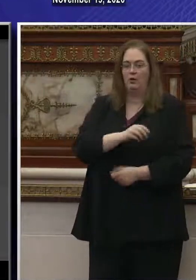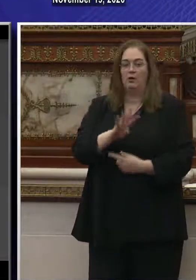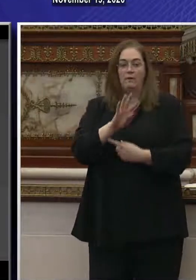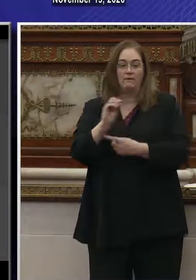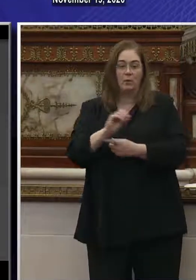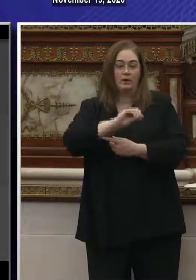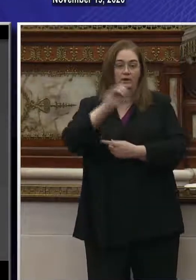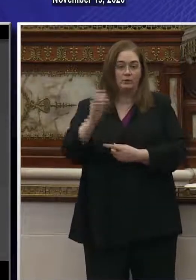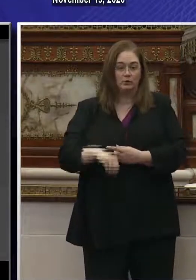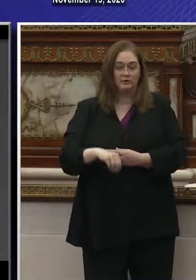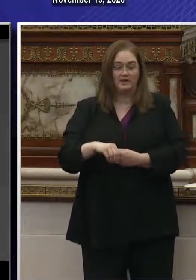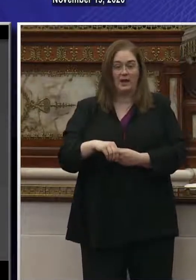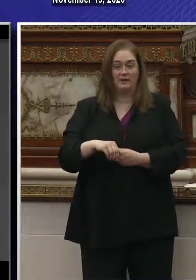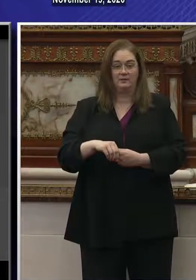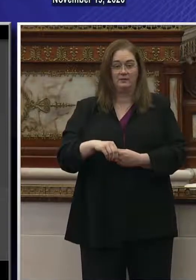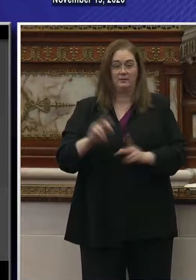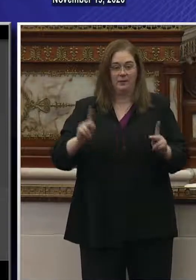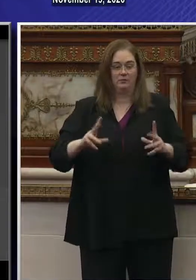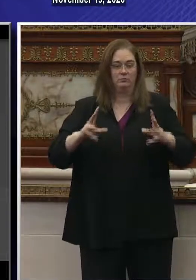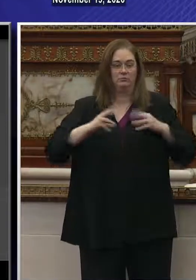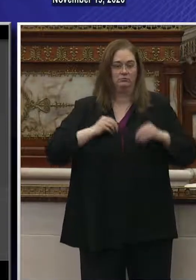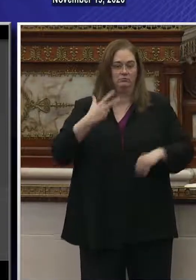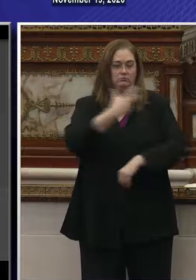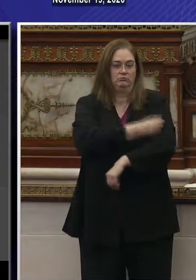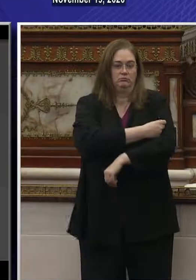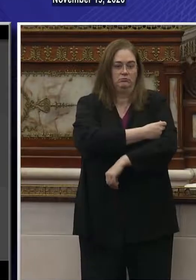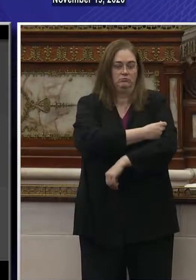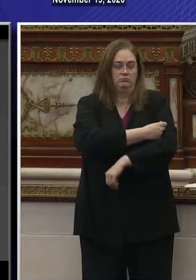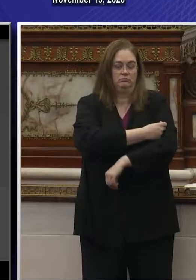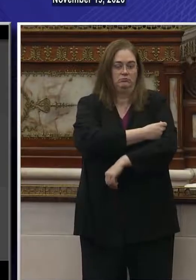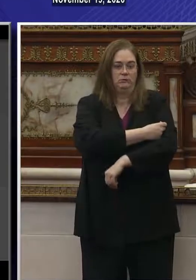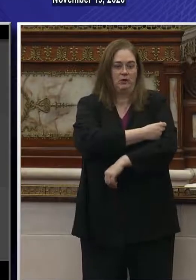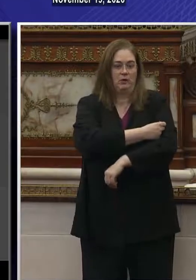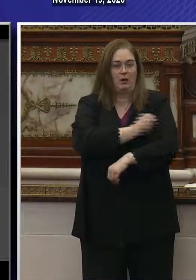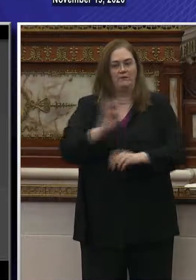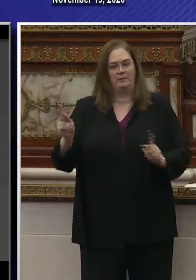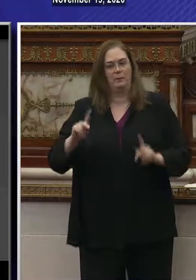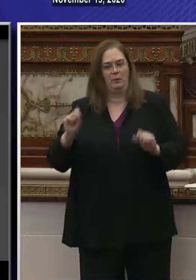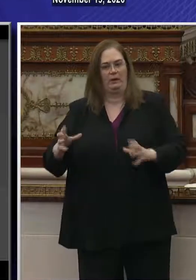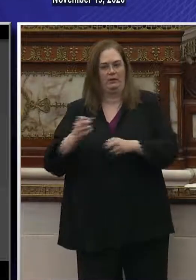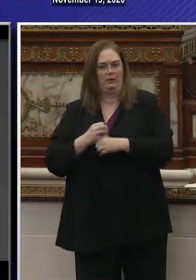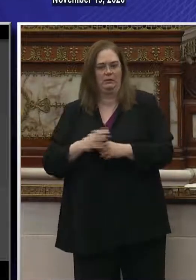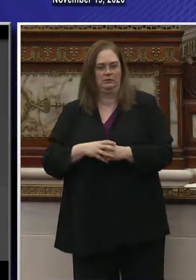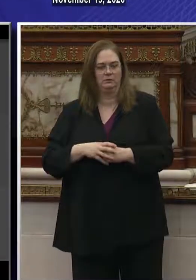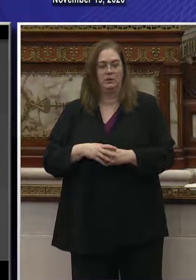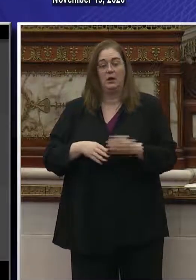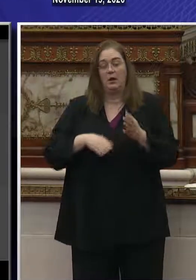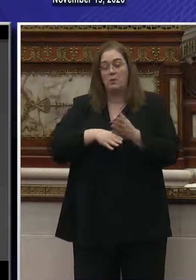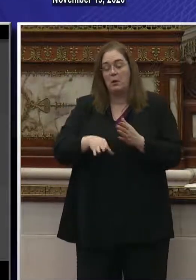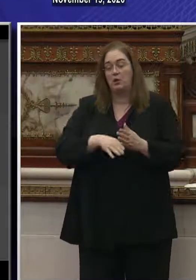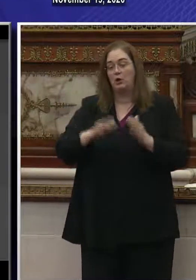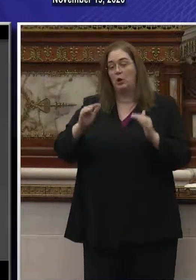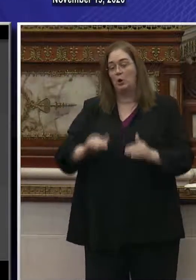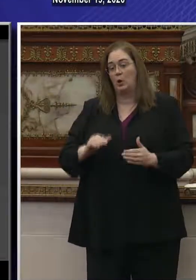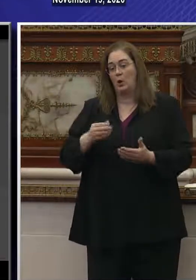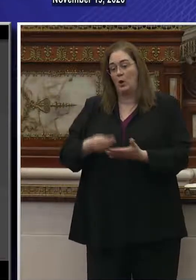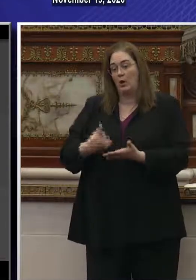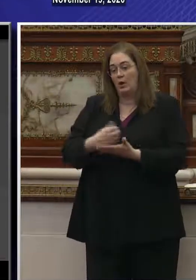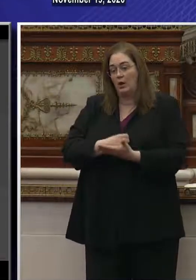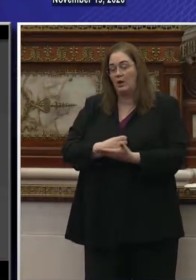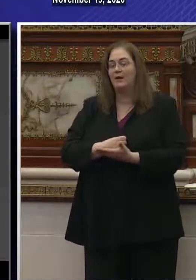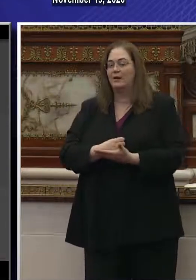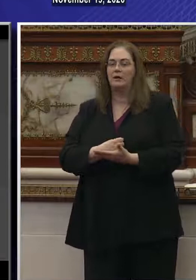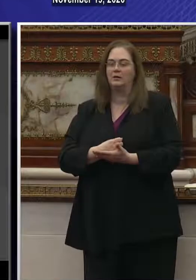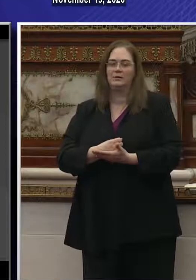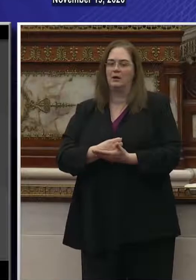40% rates of vaccination in eligible Americans. Minority and low socioeconomic status have lower